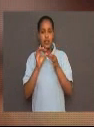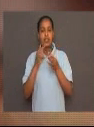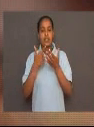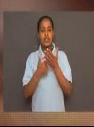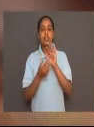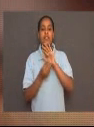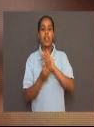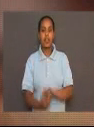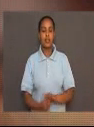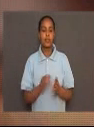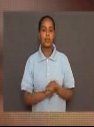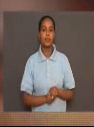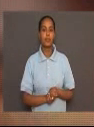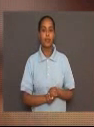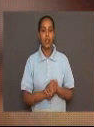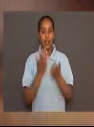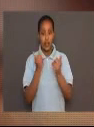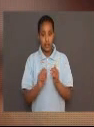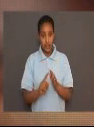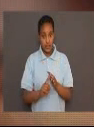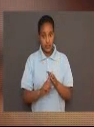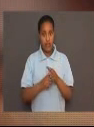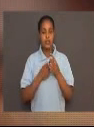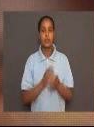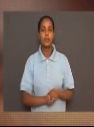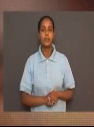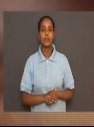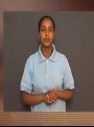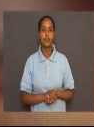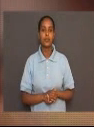effects. Let us get started.